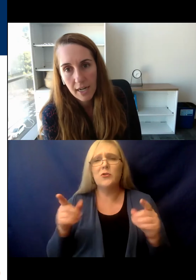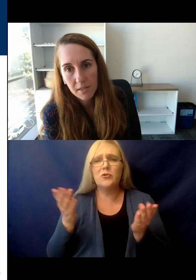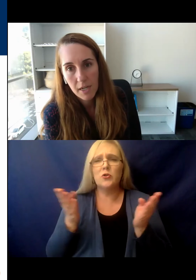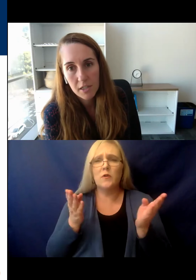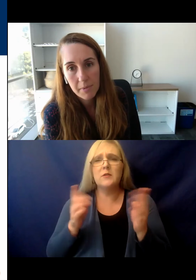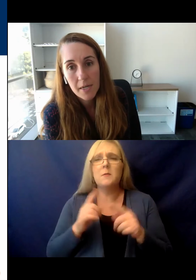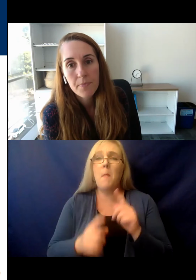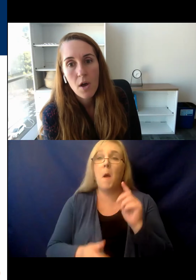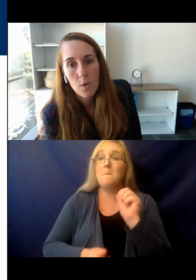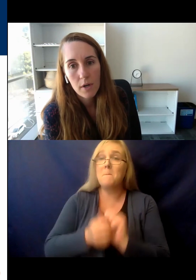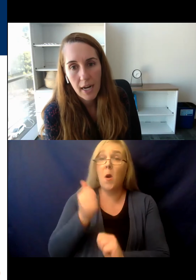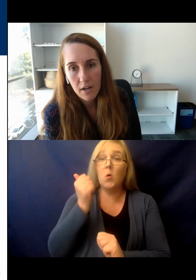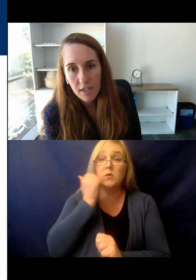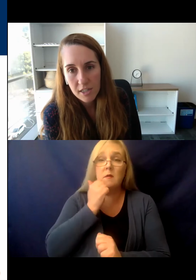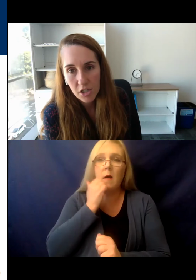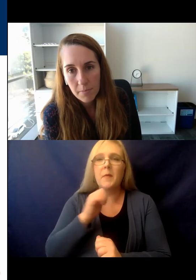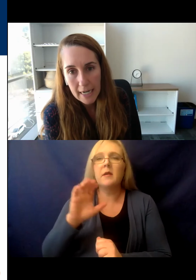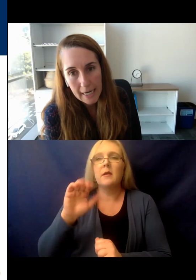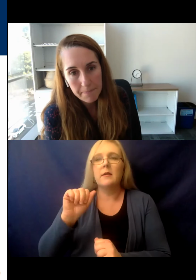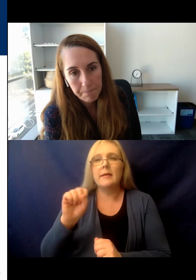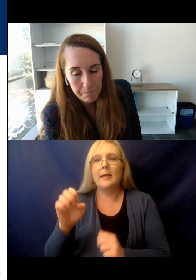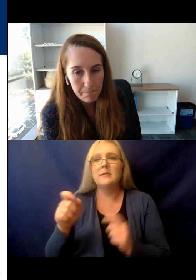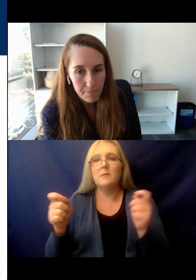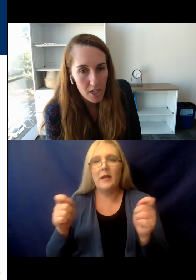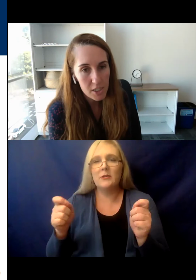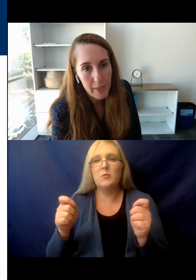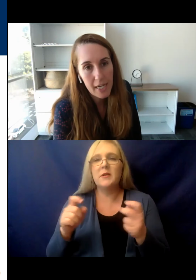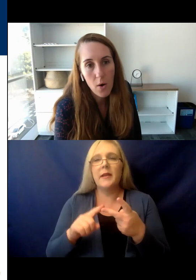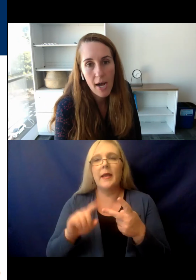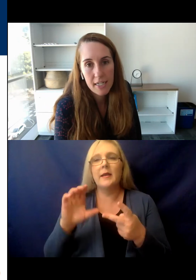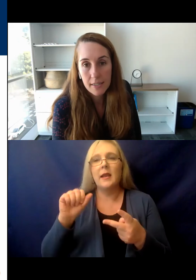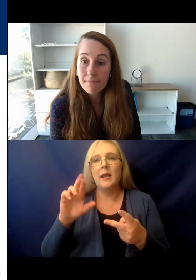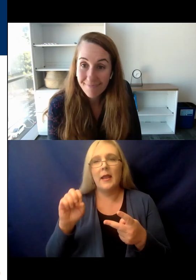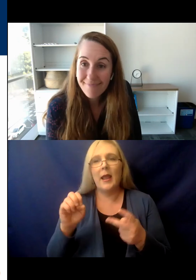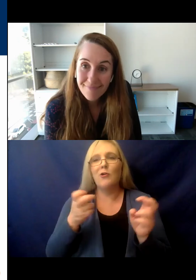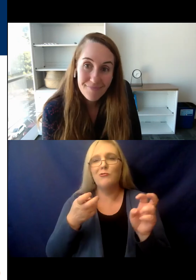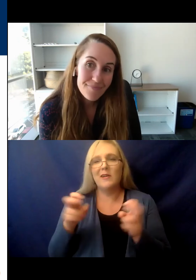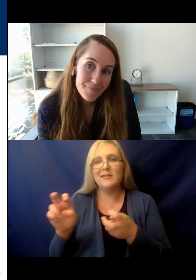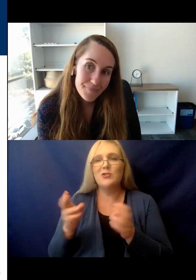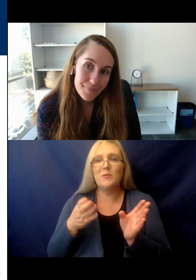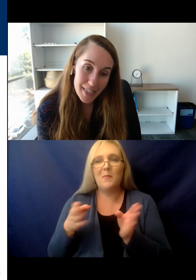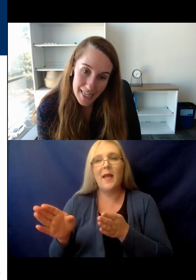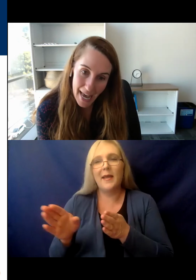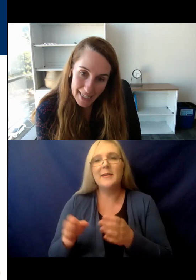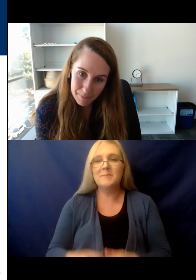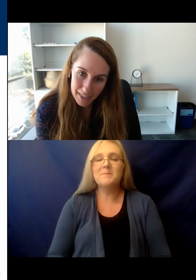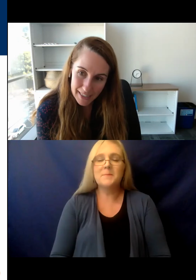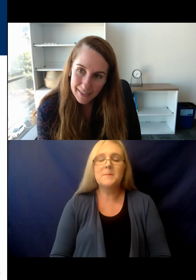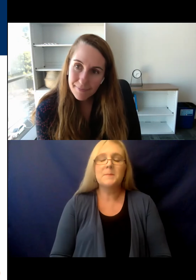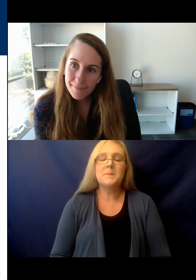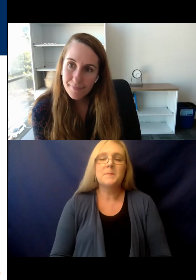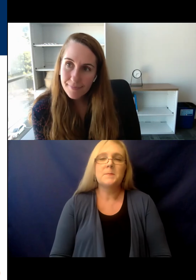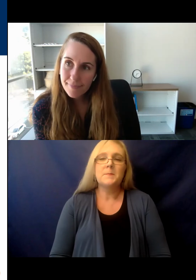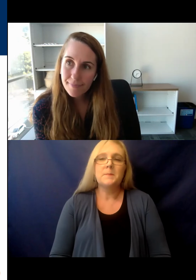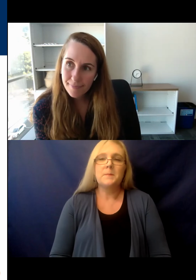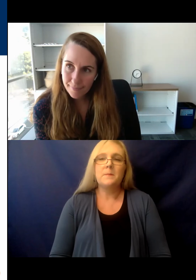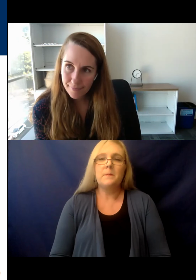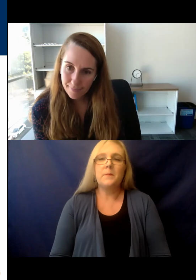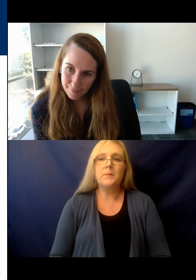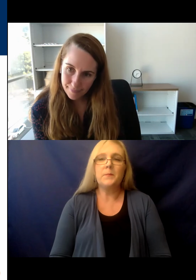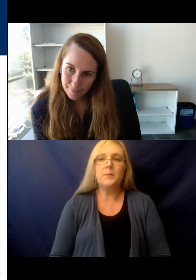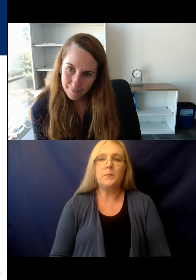services are case management or care transition planning. Amanda, can I interrupt you for a second? Yes, please. We do have a